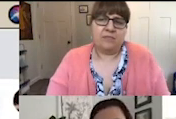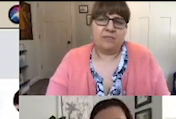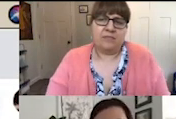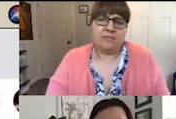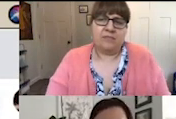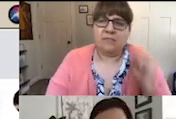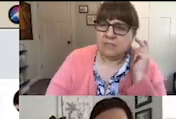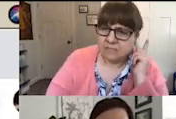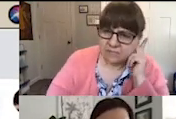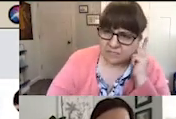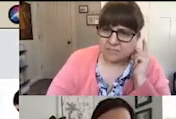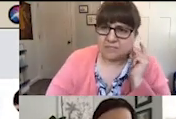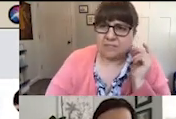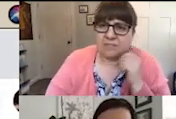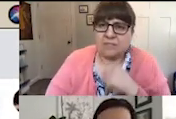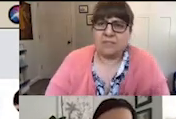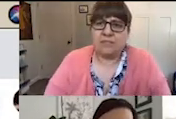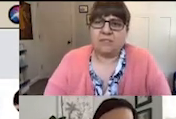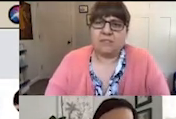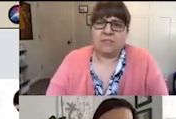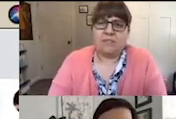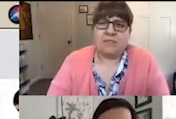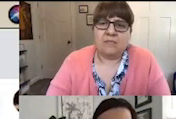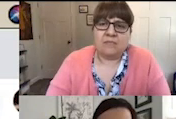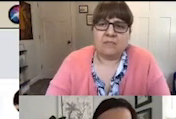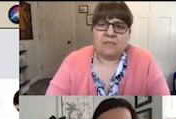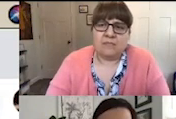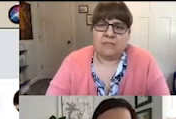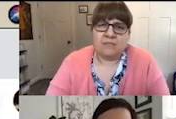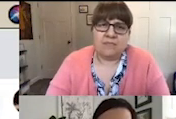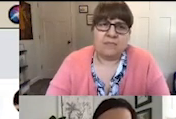a process of decolonization. So I don't see